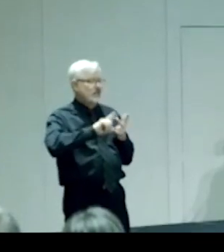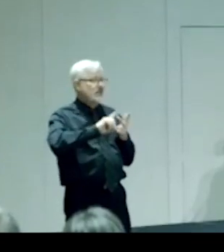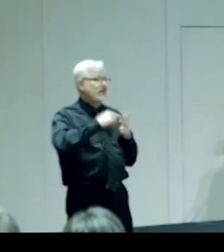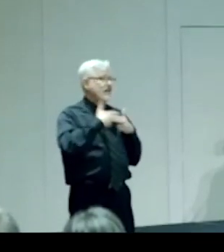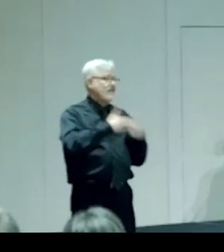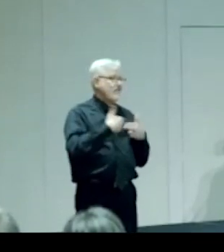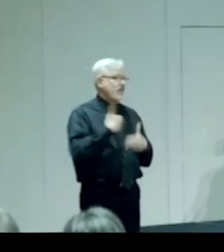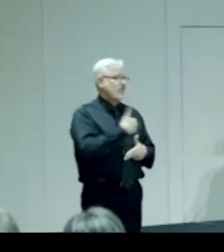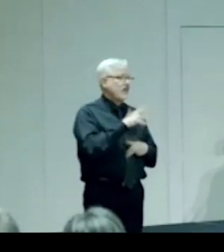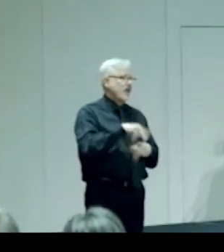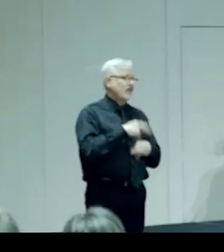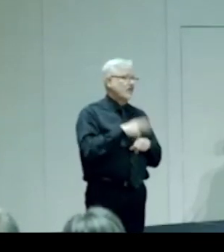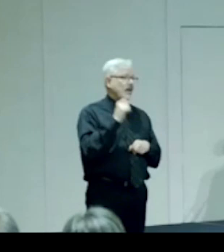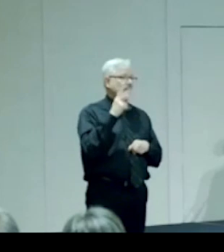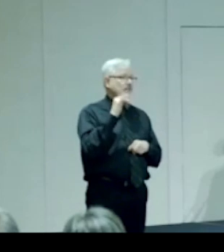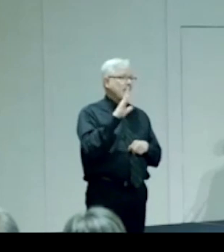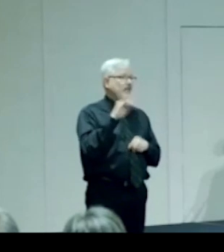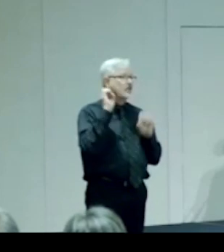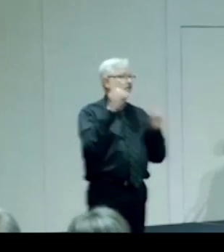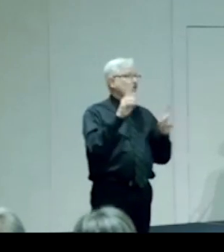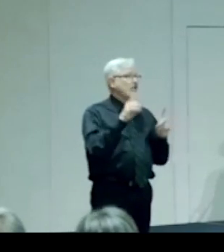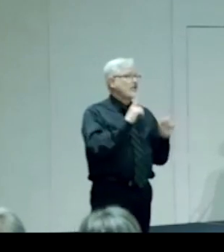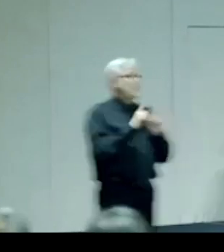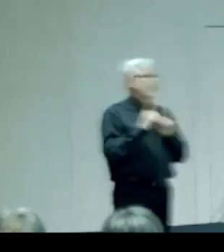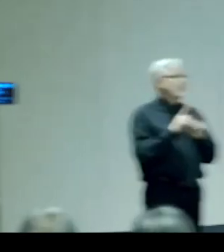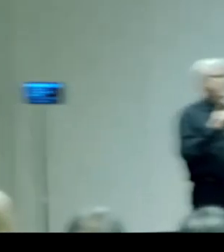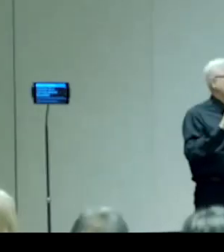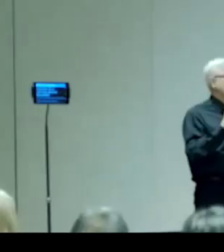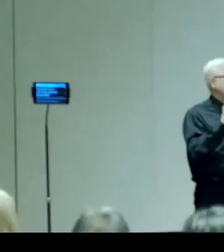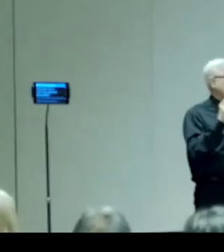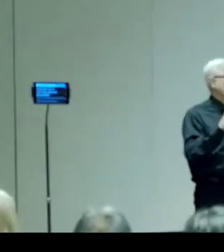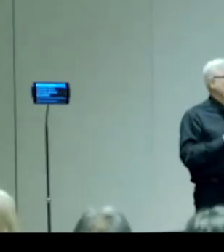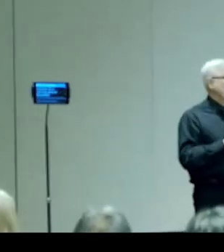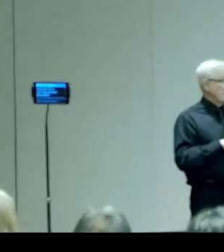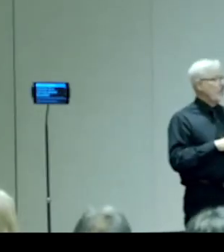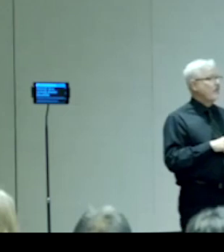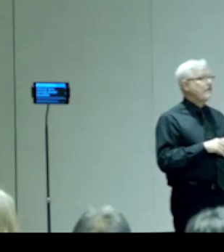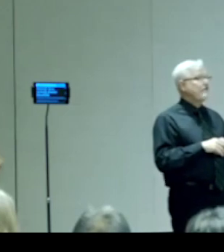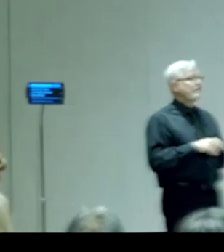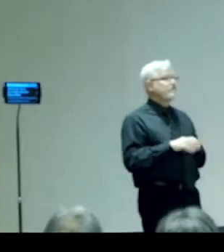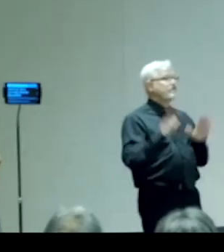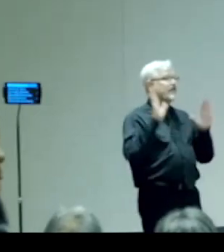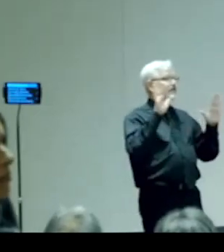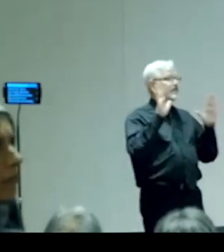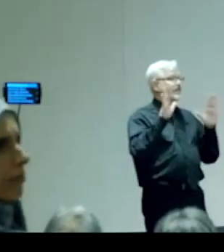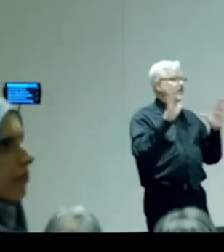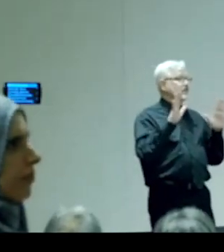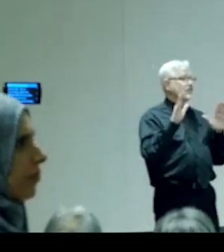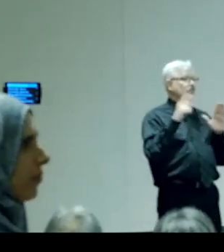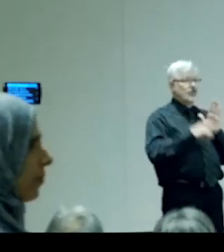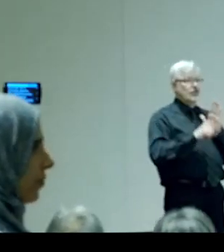named a member of the National Academy of Education as well as an AERA Fellow. Its outstanding line of funded